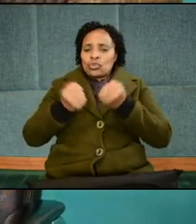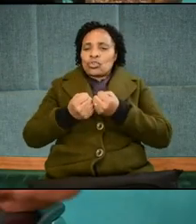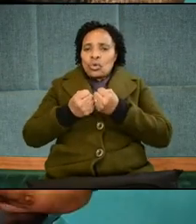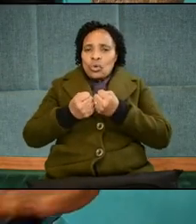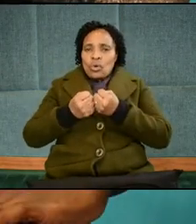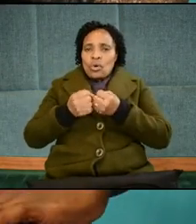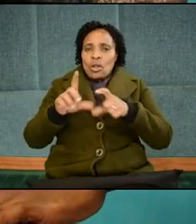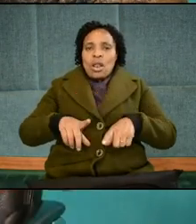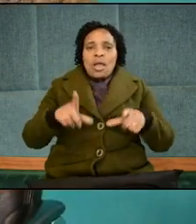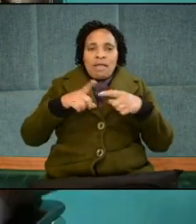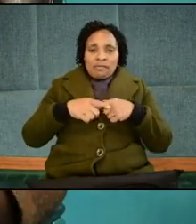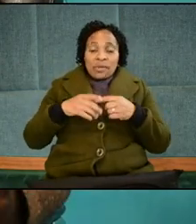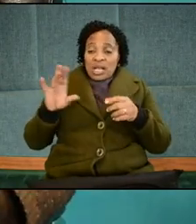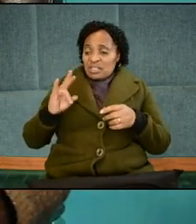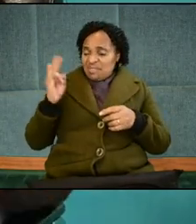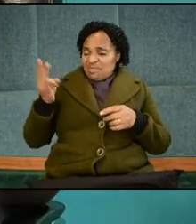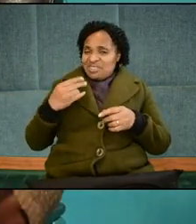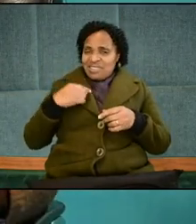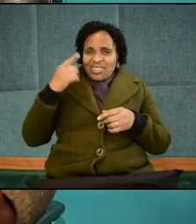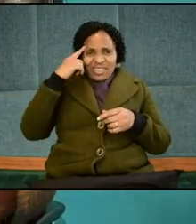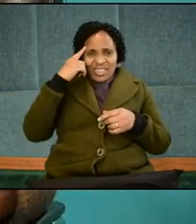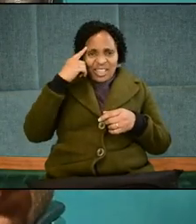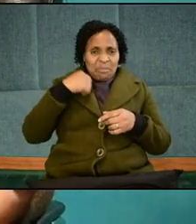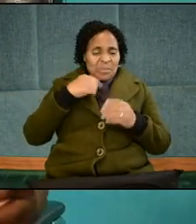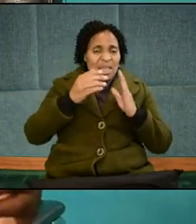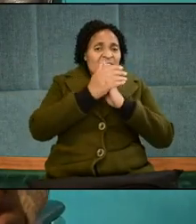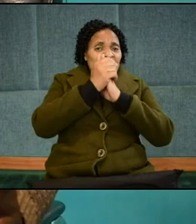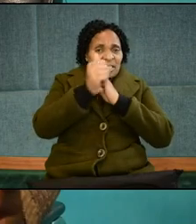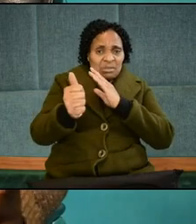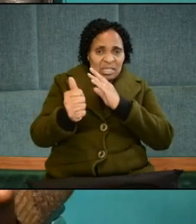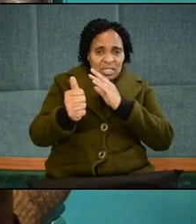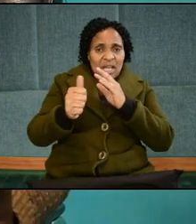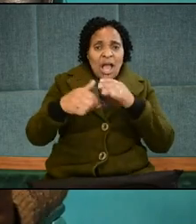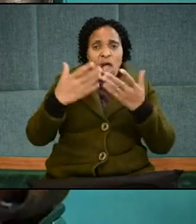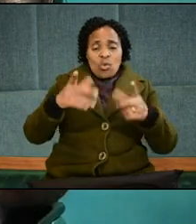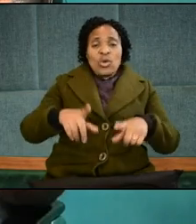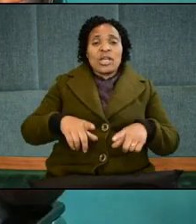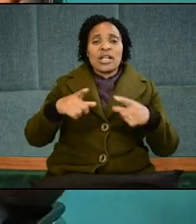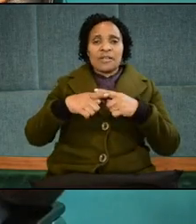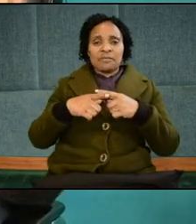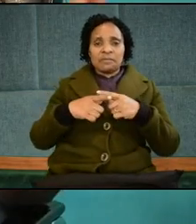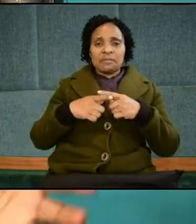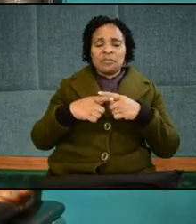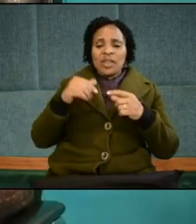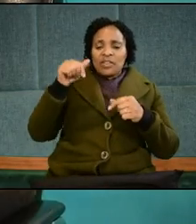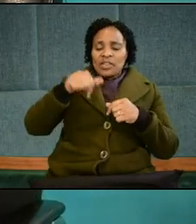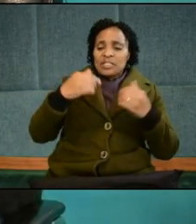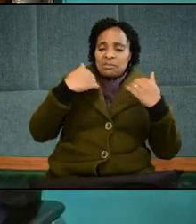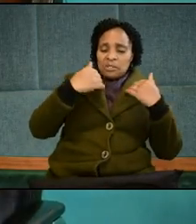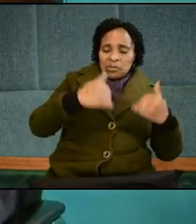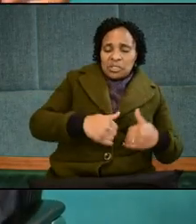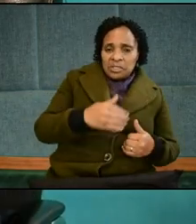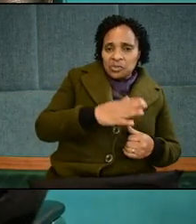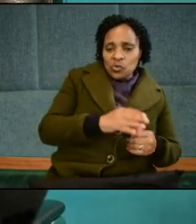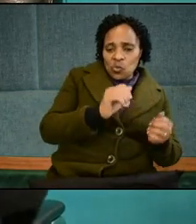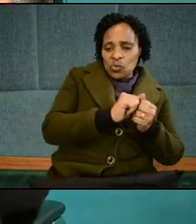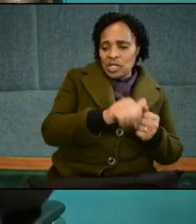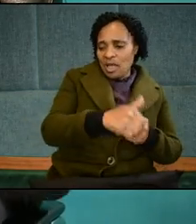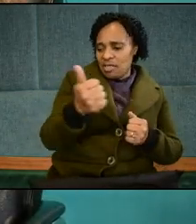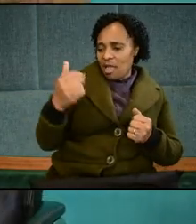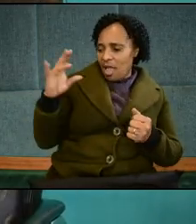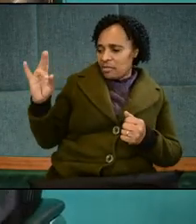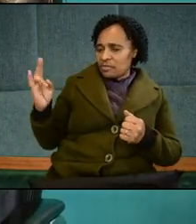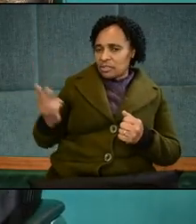as Adventists, I tend to think we're like experts in double living. Mm-hmm. Right, mm-hmm. We have this personality with other